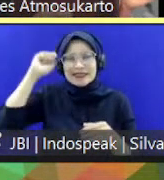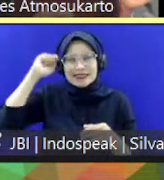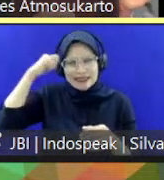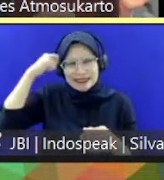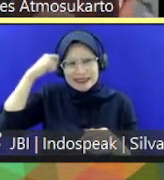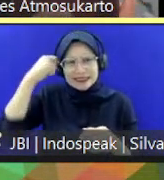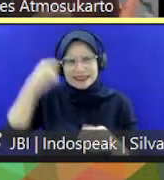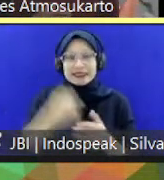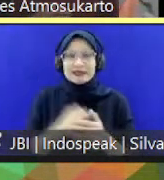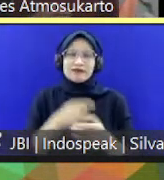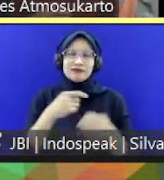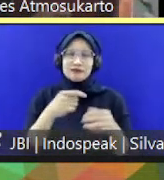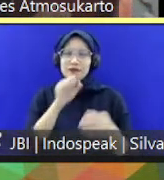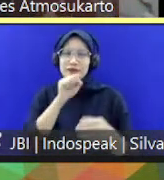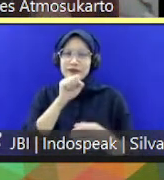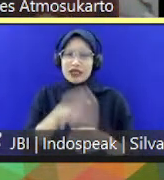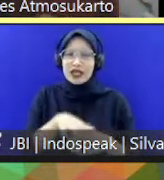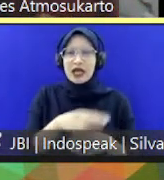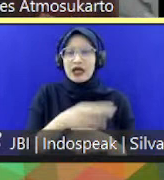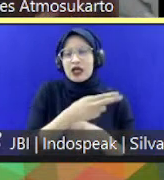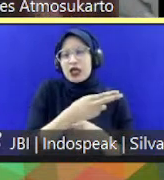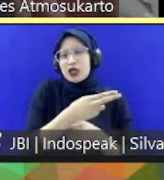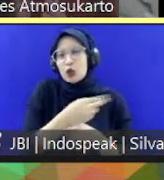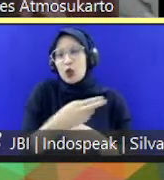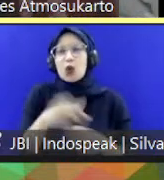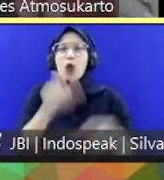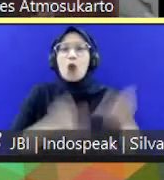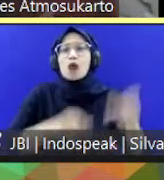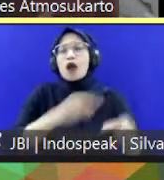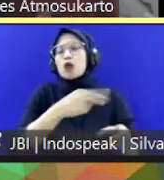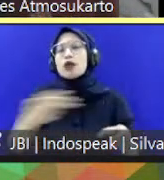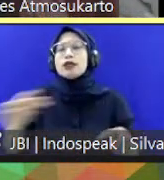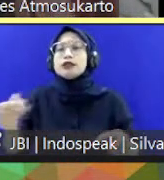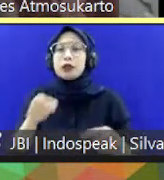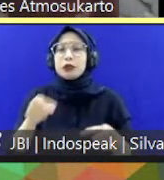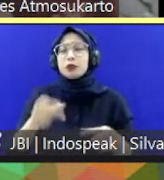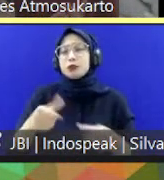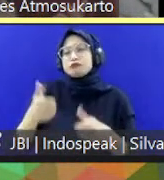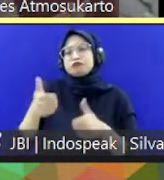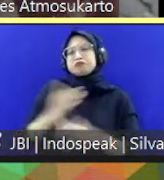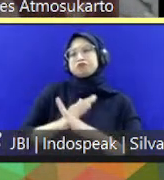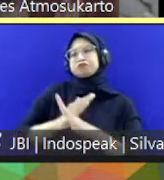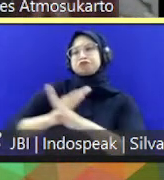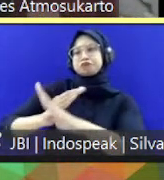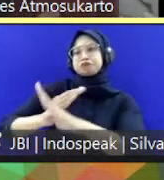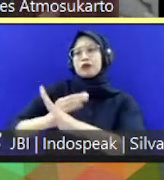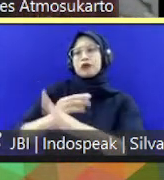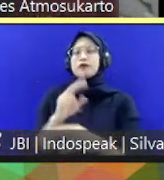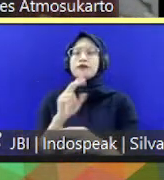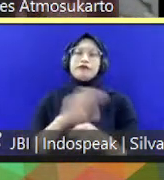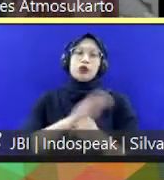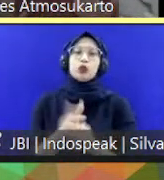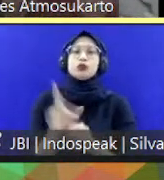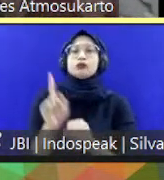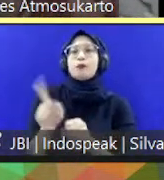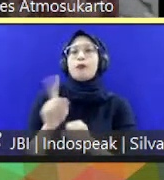to the virus, keturunan Gajah Mada, that Indonesia's climate is not friendly to the virus,